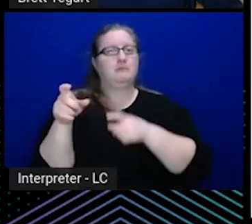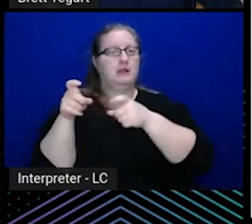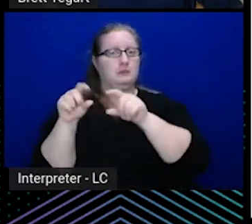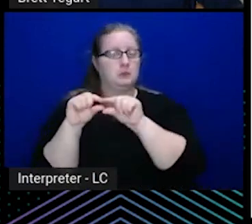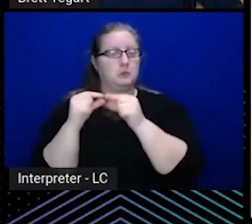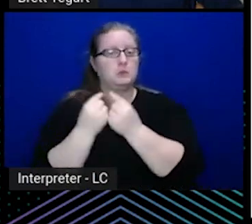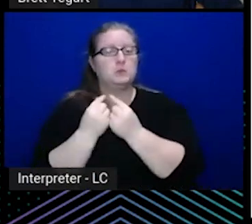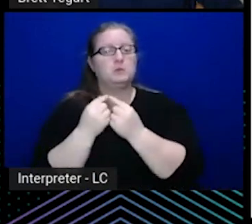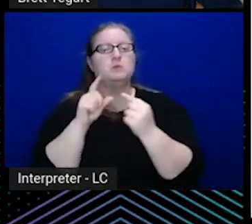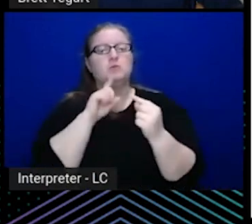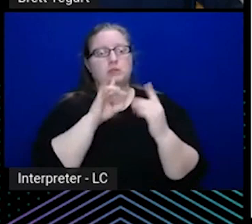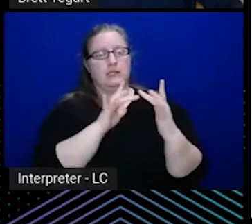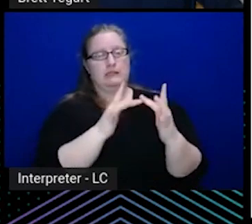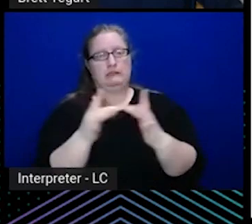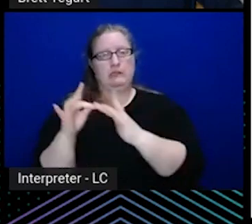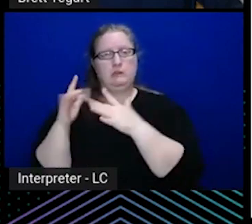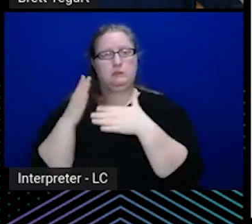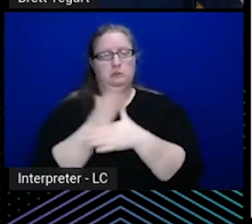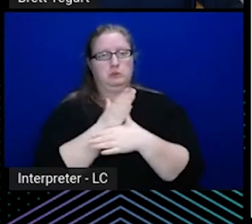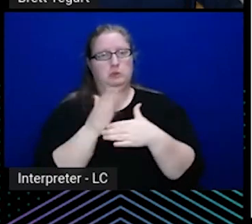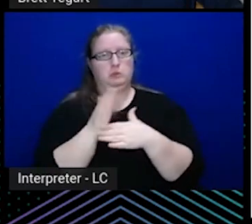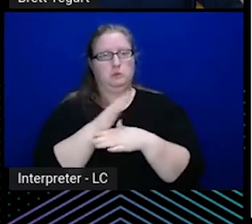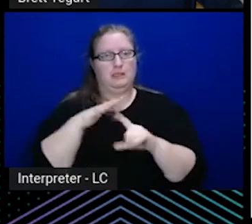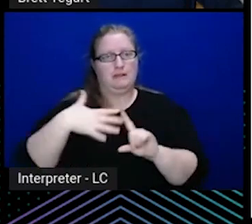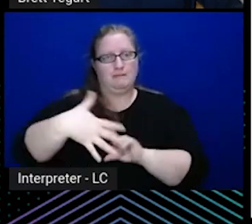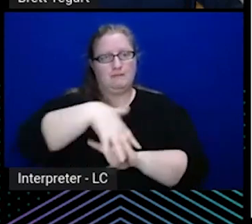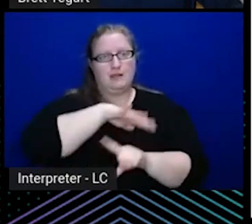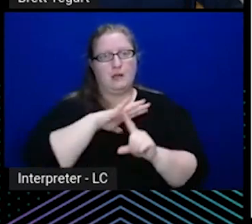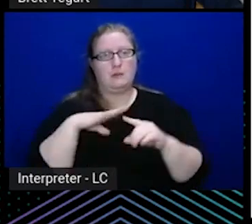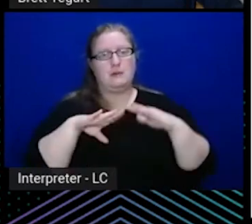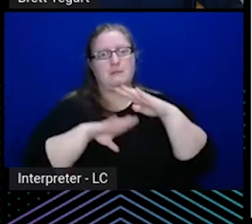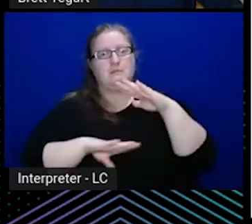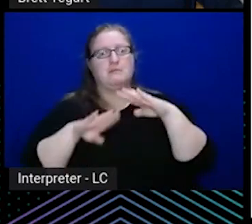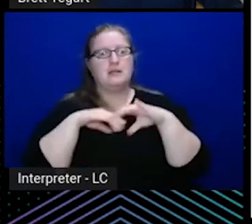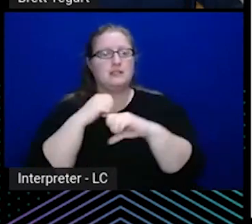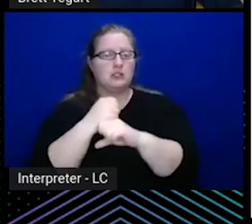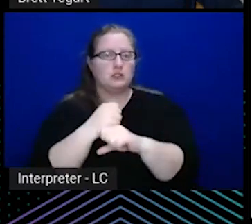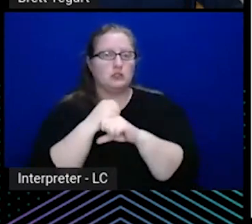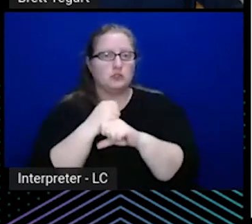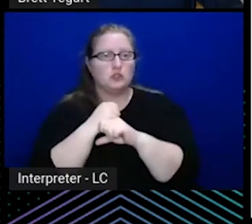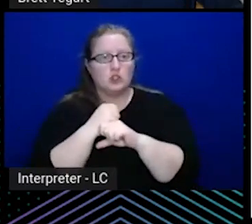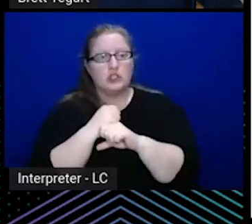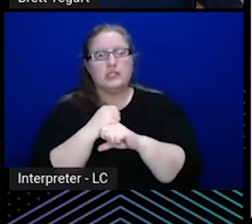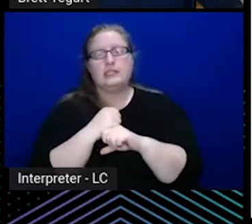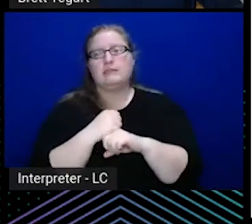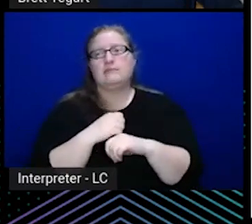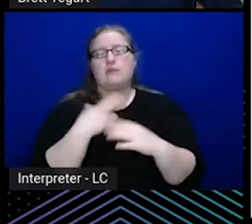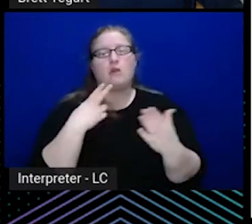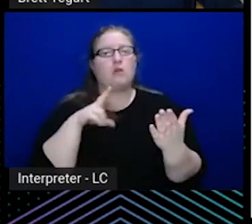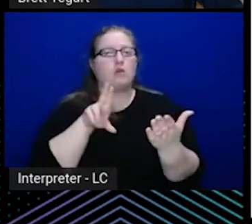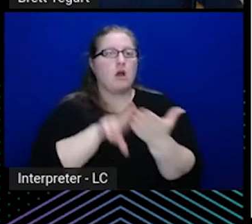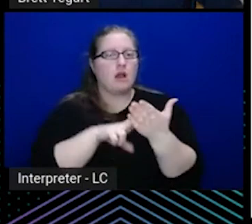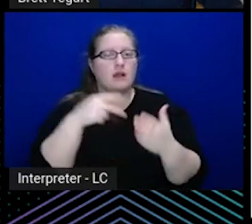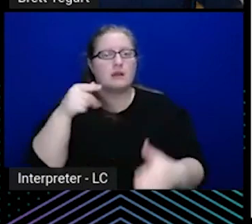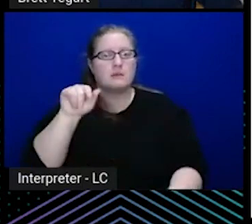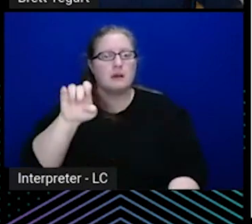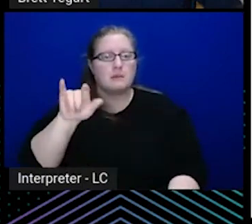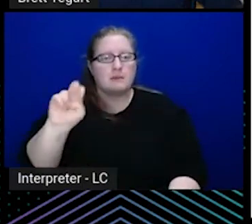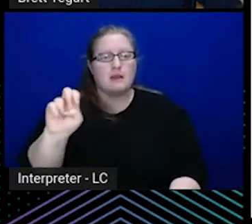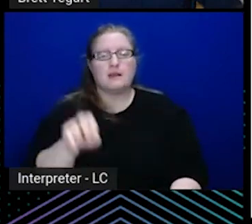networking between these environments. It's the basic security guardrails, logging pipeline, assurance